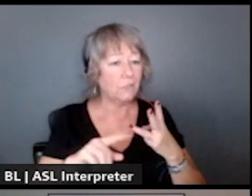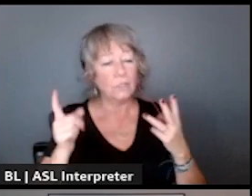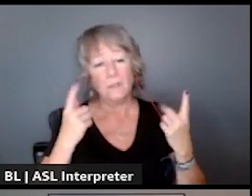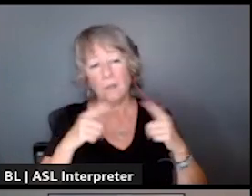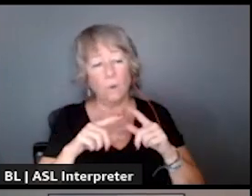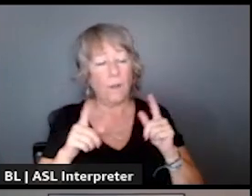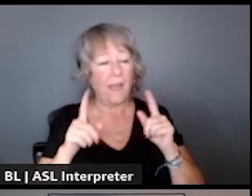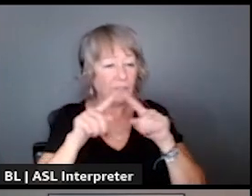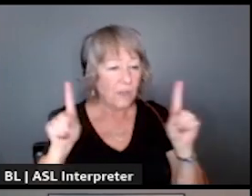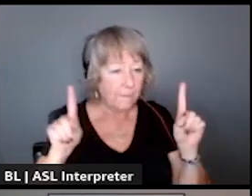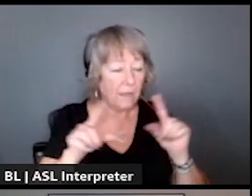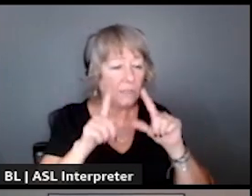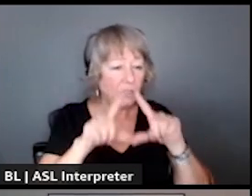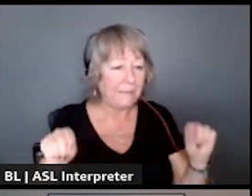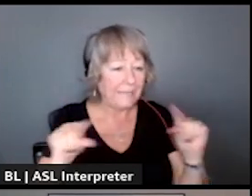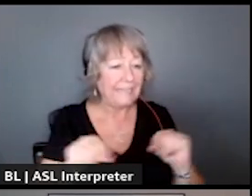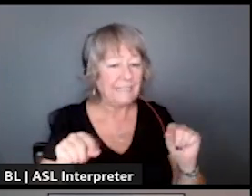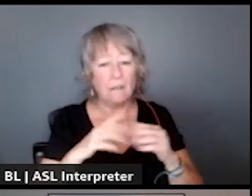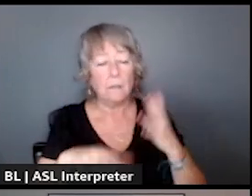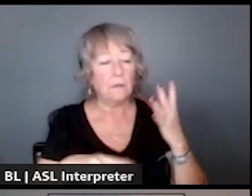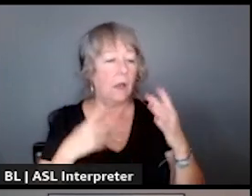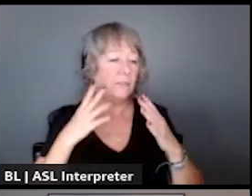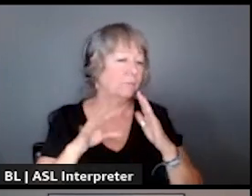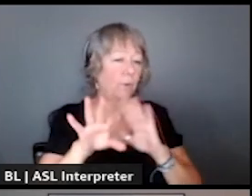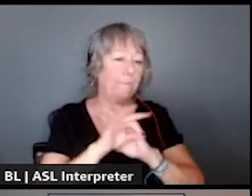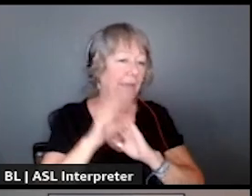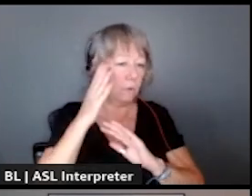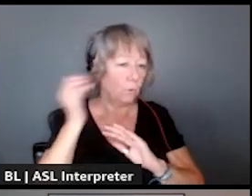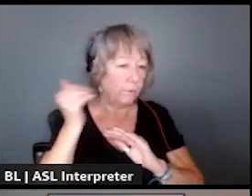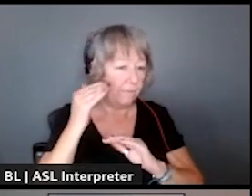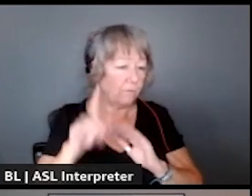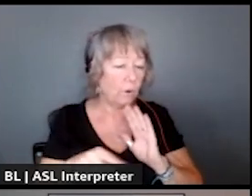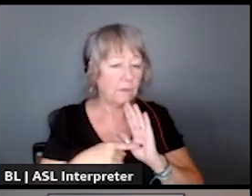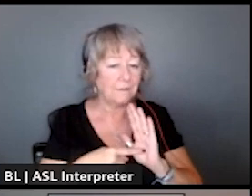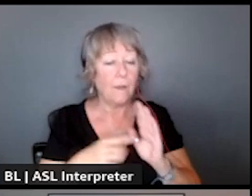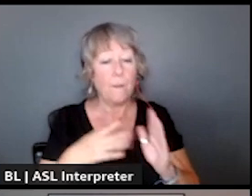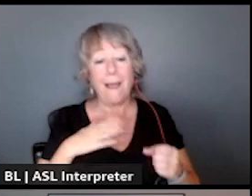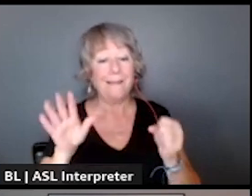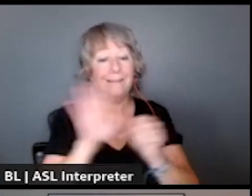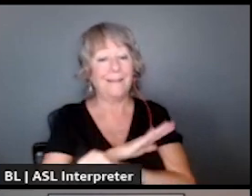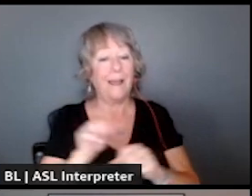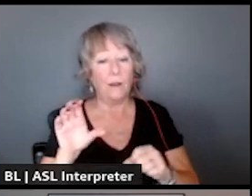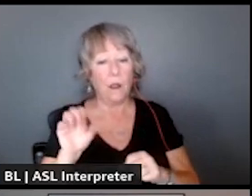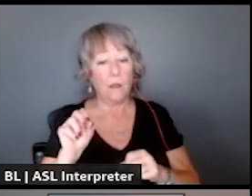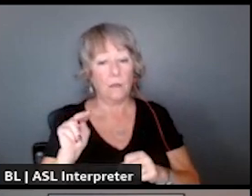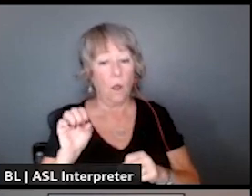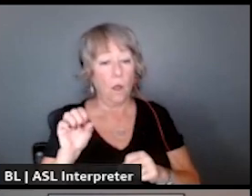of those little like glowing dots are ions. So they're charged particles and they're trapped in